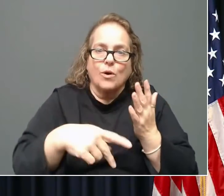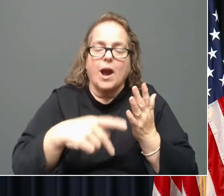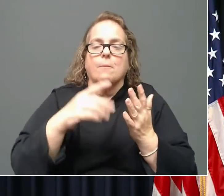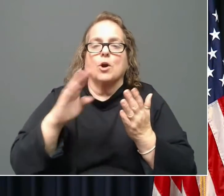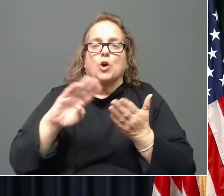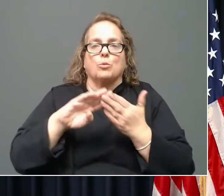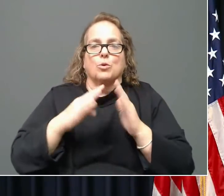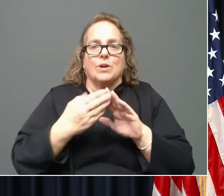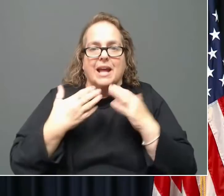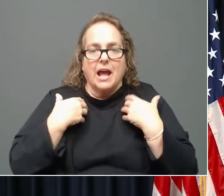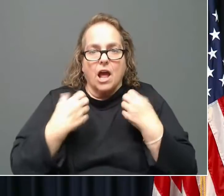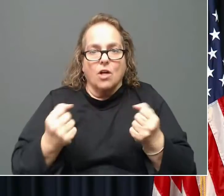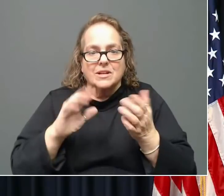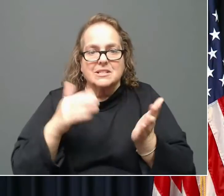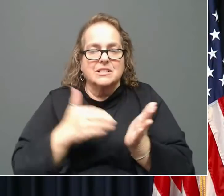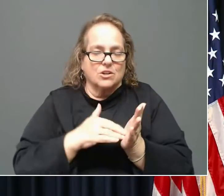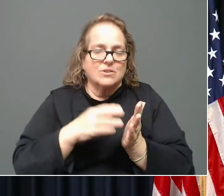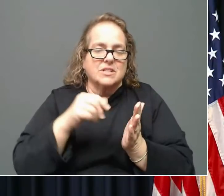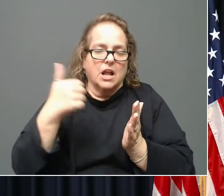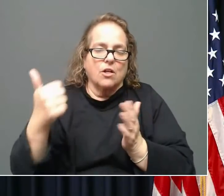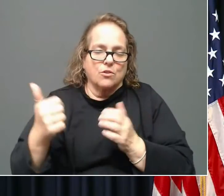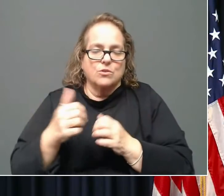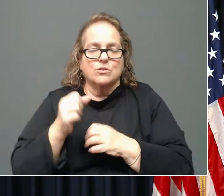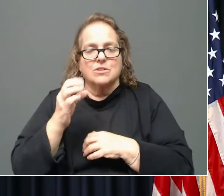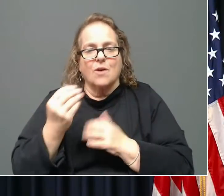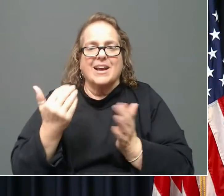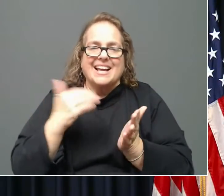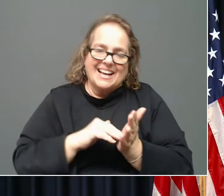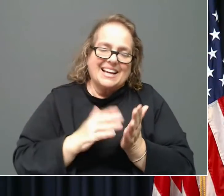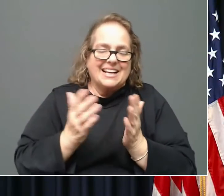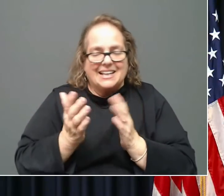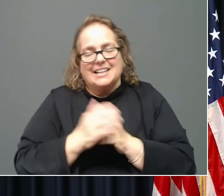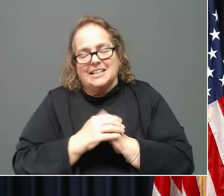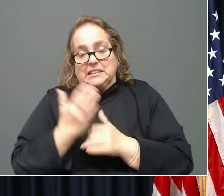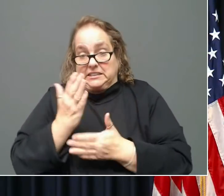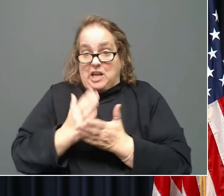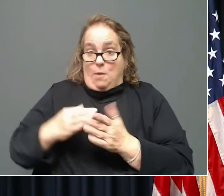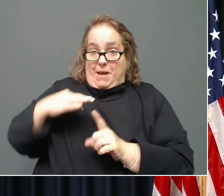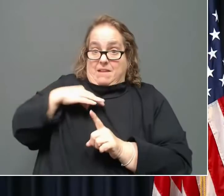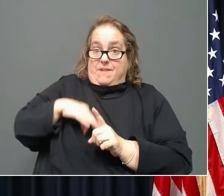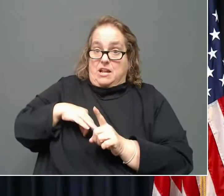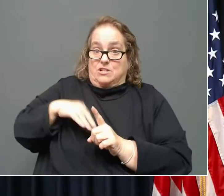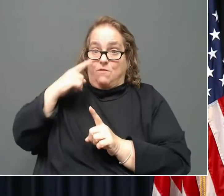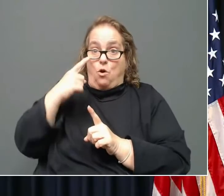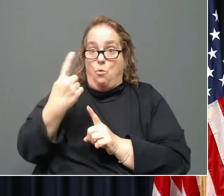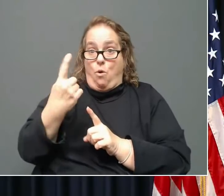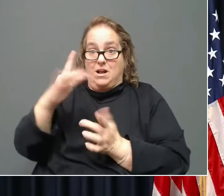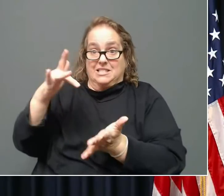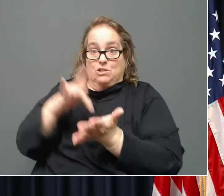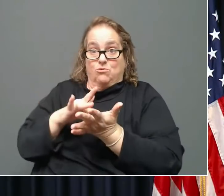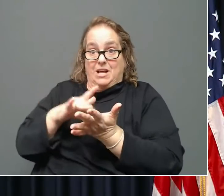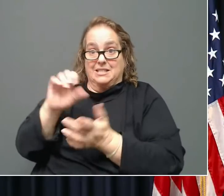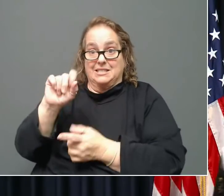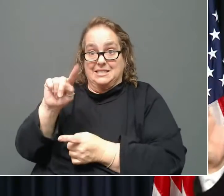centers and others. So again, yes, there's some advantages with what other states are doing, and from